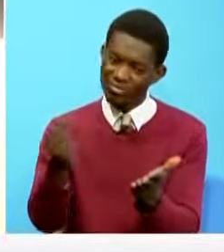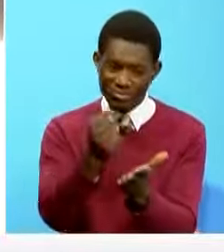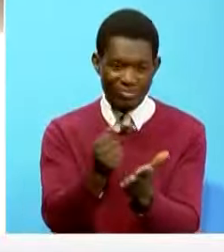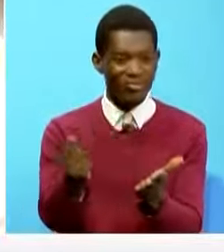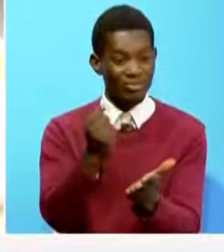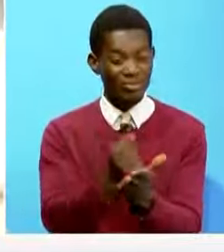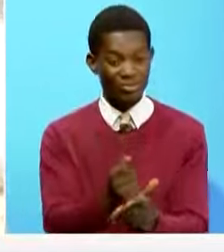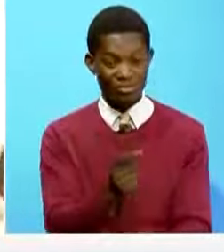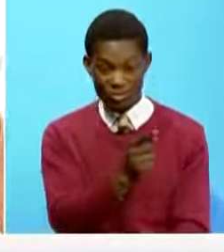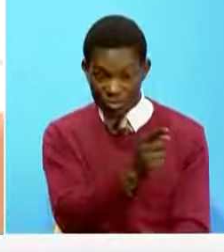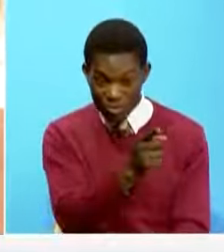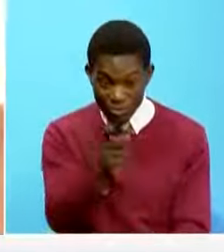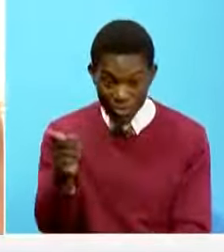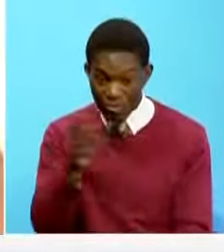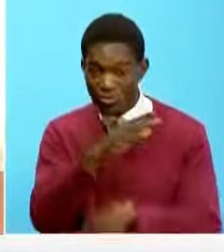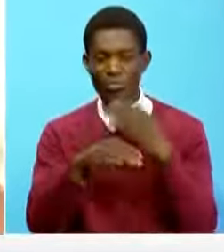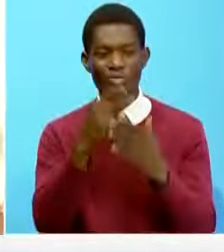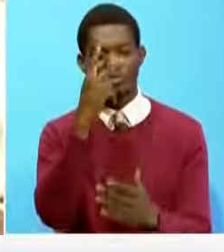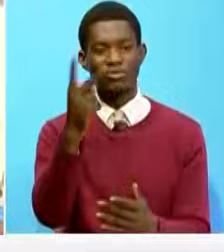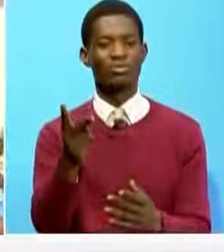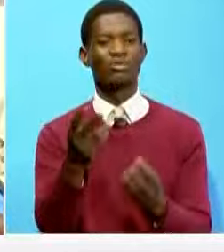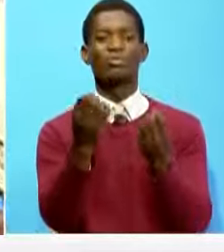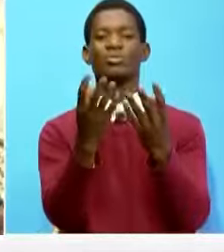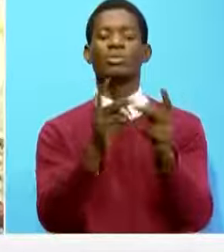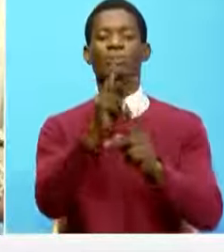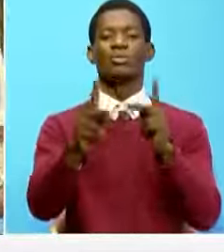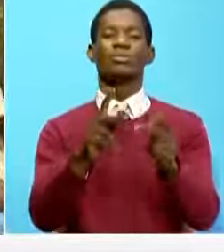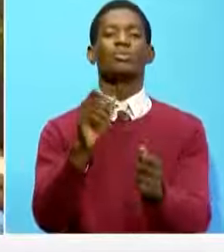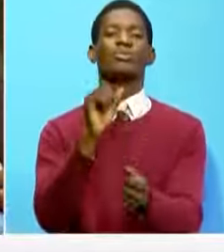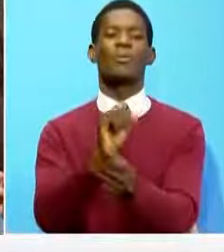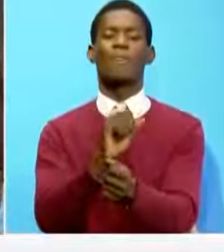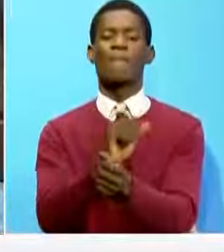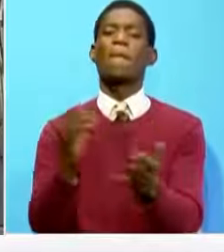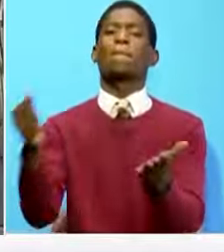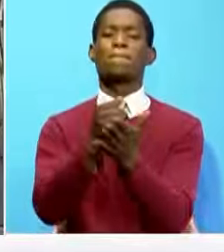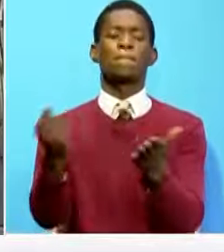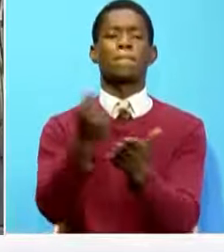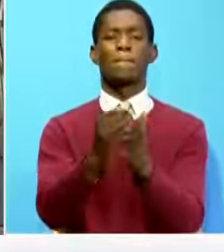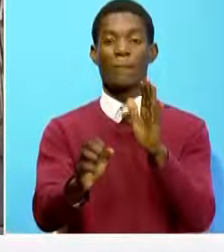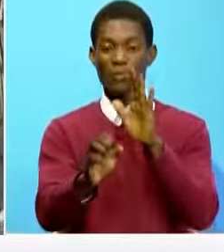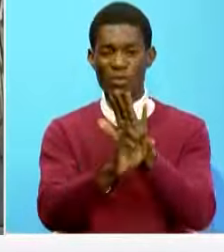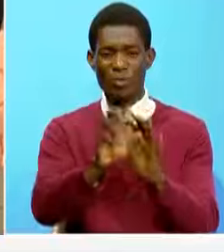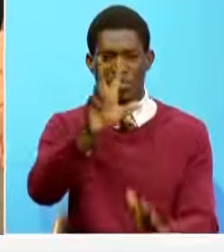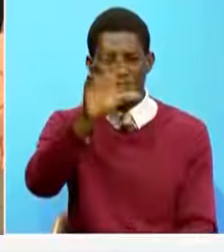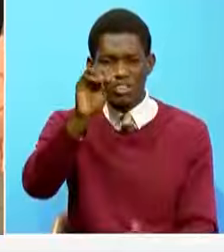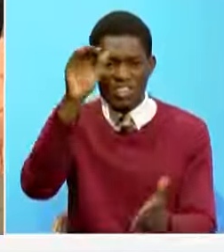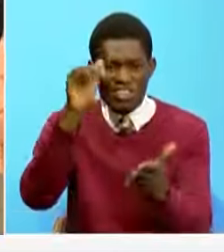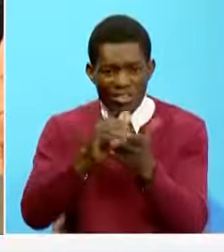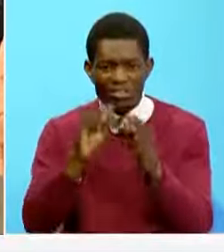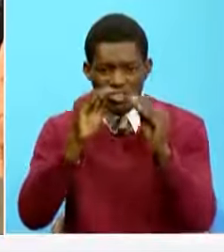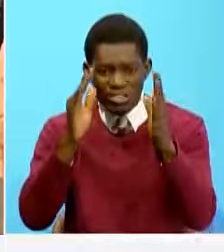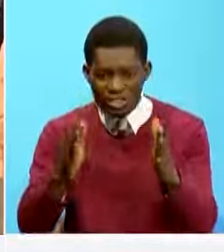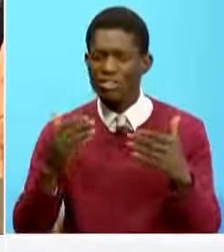of all that is happening about recruitments, the 30,000 teachers that we have ever recruited.